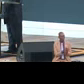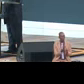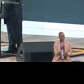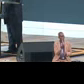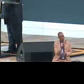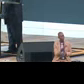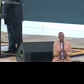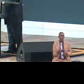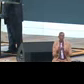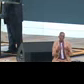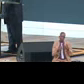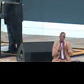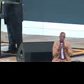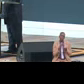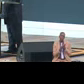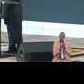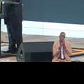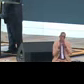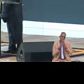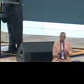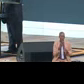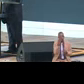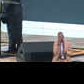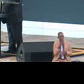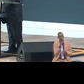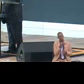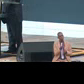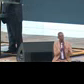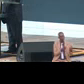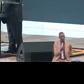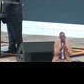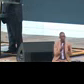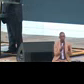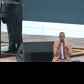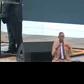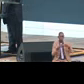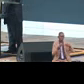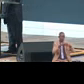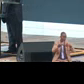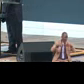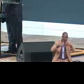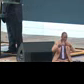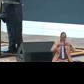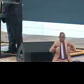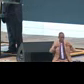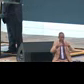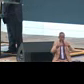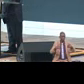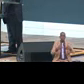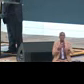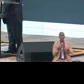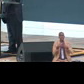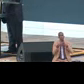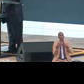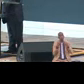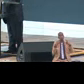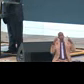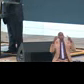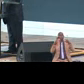and say, let there be peace now. Why are you fighting? What's the problem? And you try to separate them. And